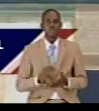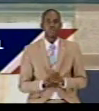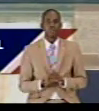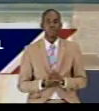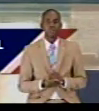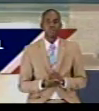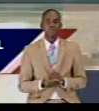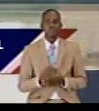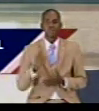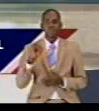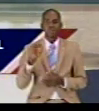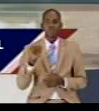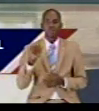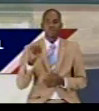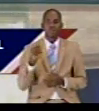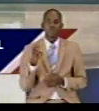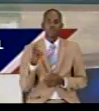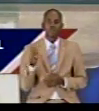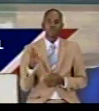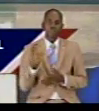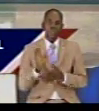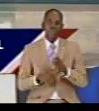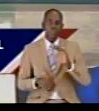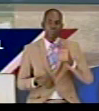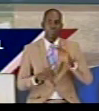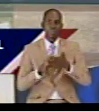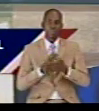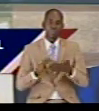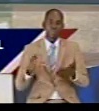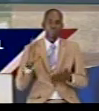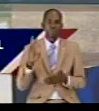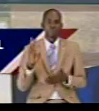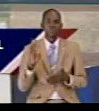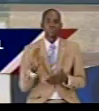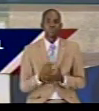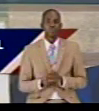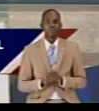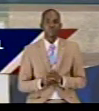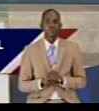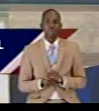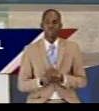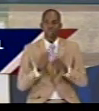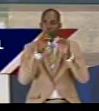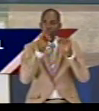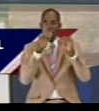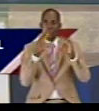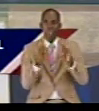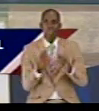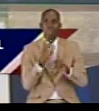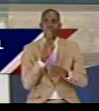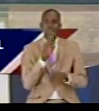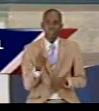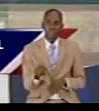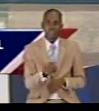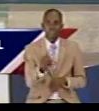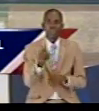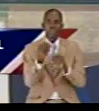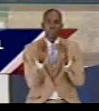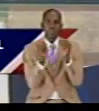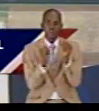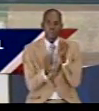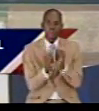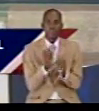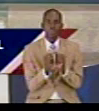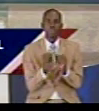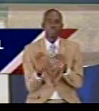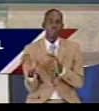In Matthew chapter 5, reading from verse 6, blessed are they